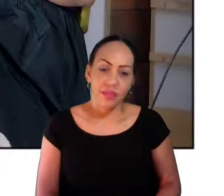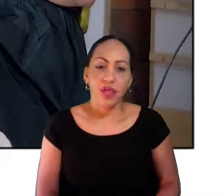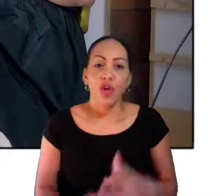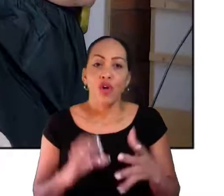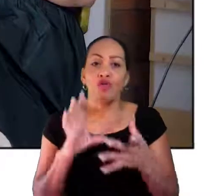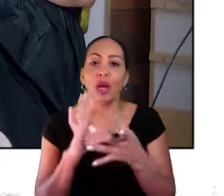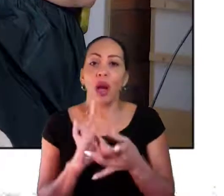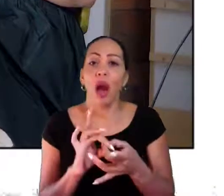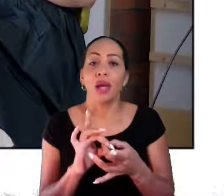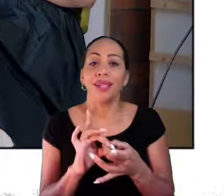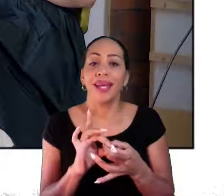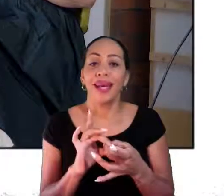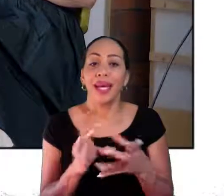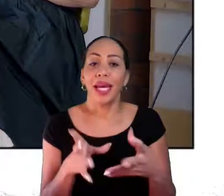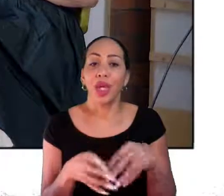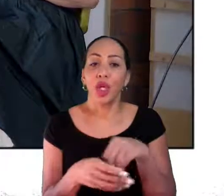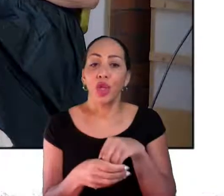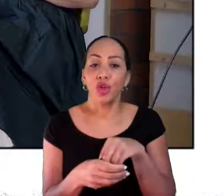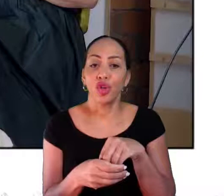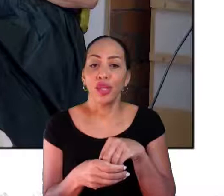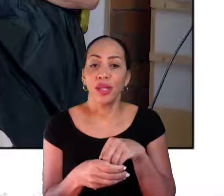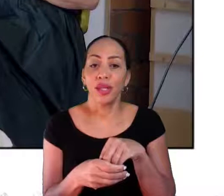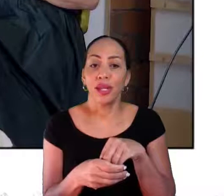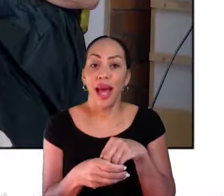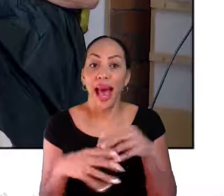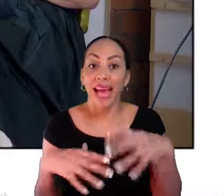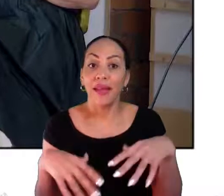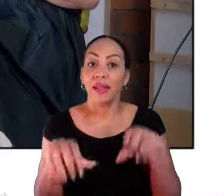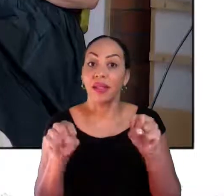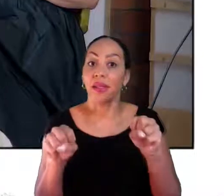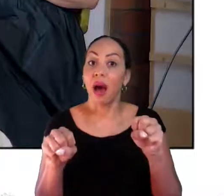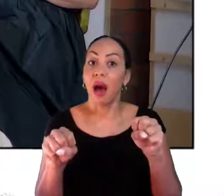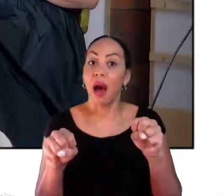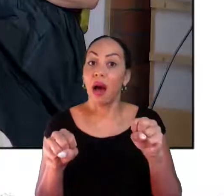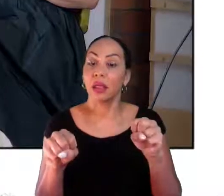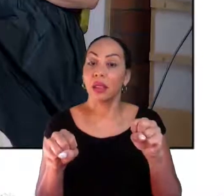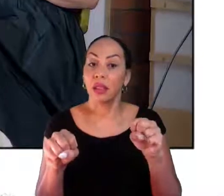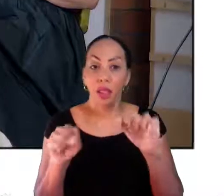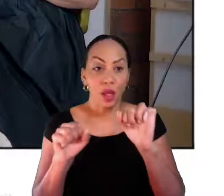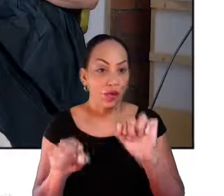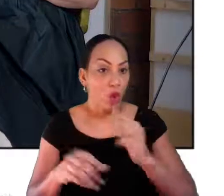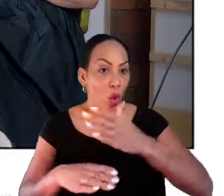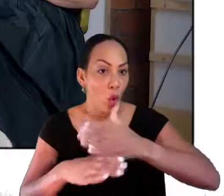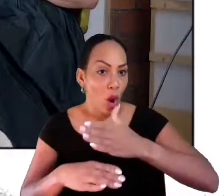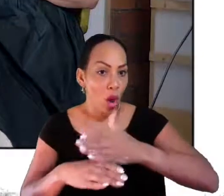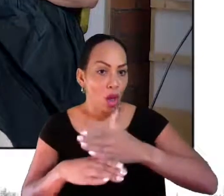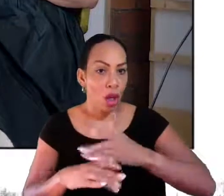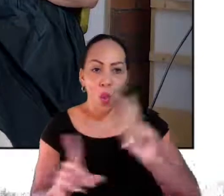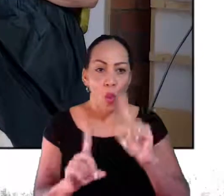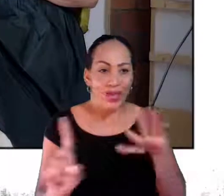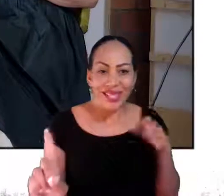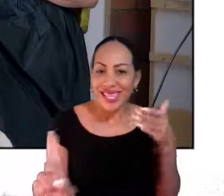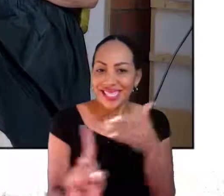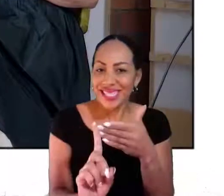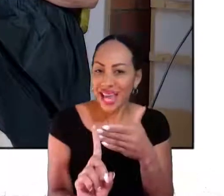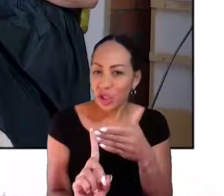have to have a really clear idea of what it is that you're trying to do before you can start answering it. I mean, I know that we talked a lot